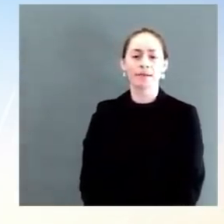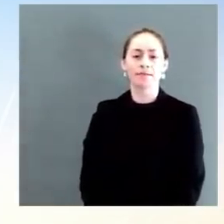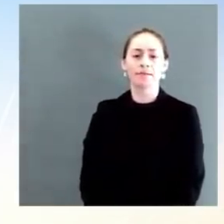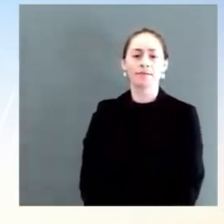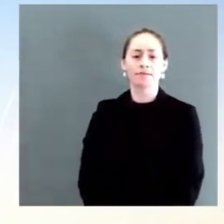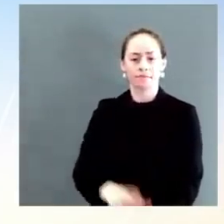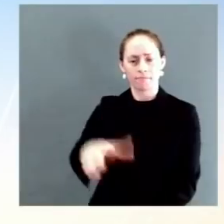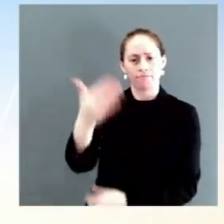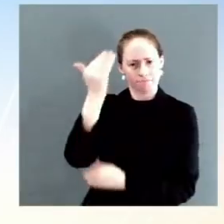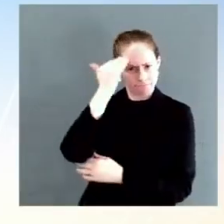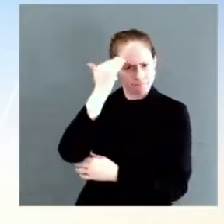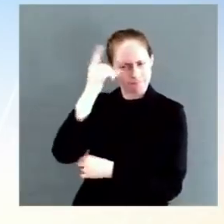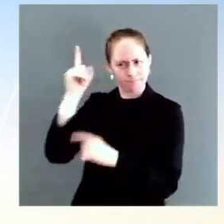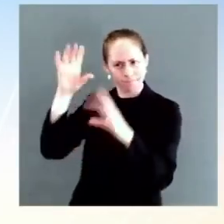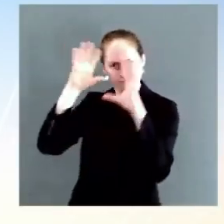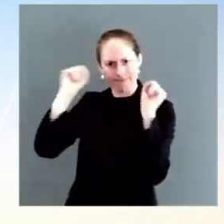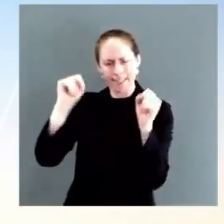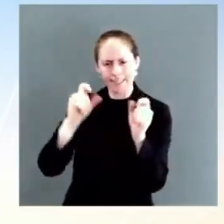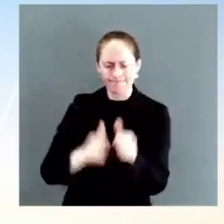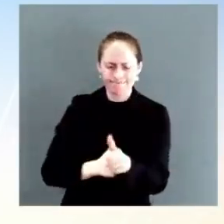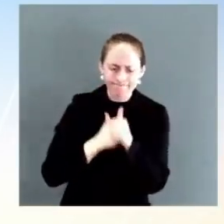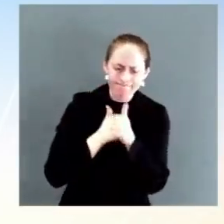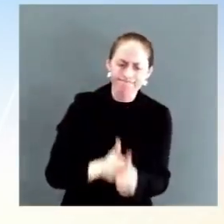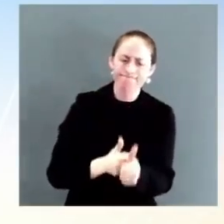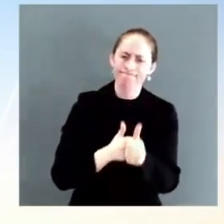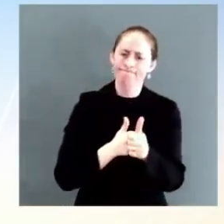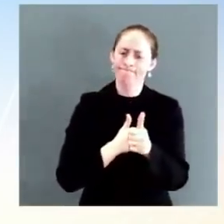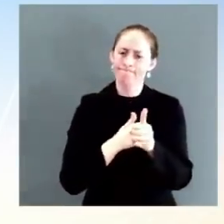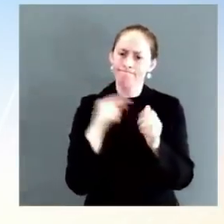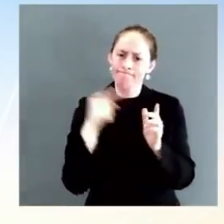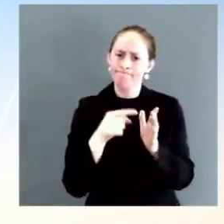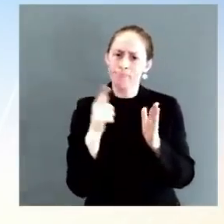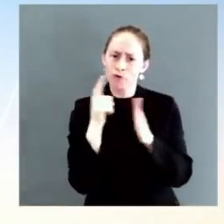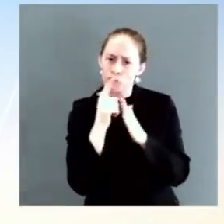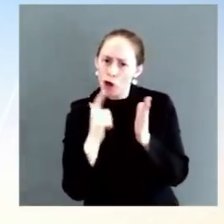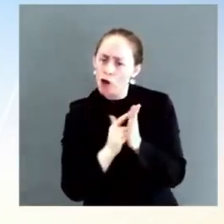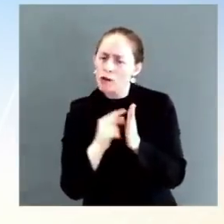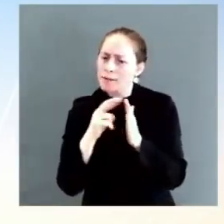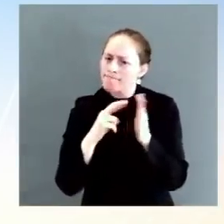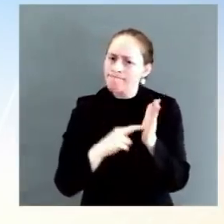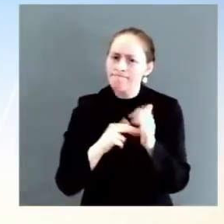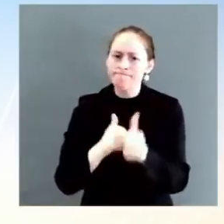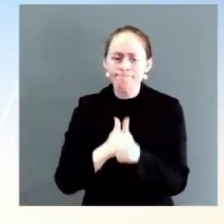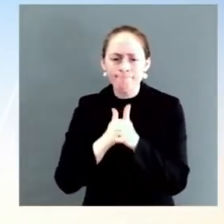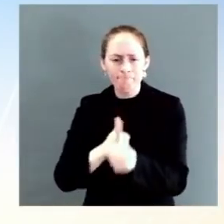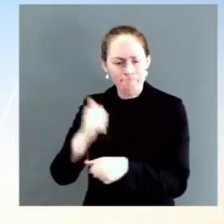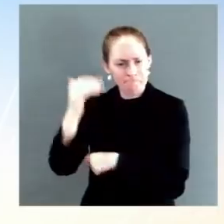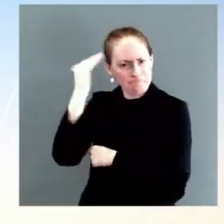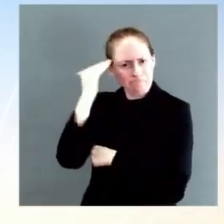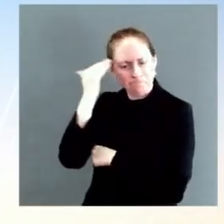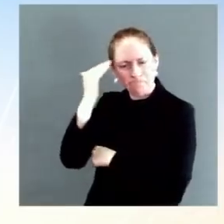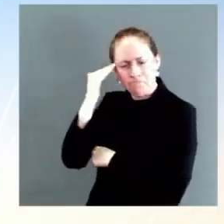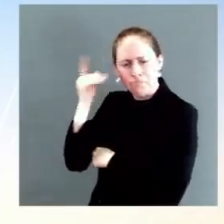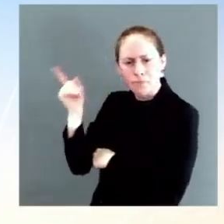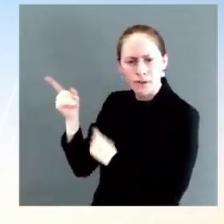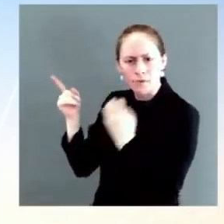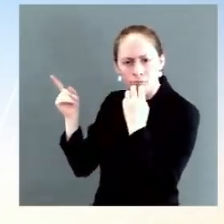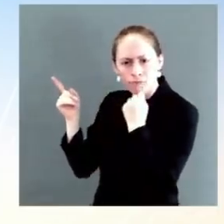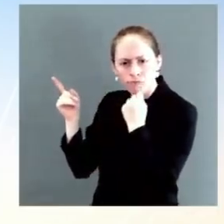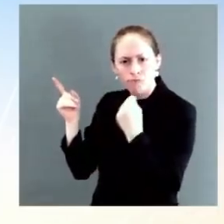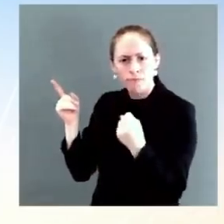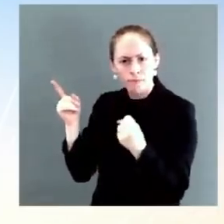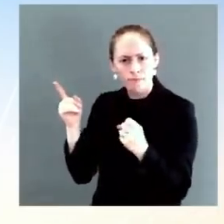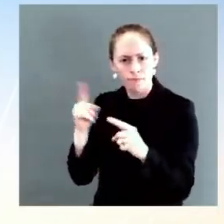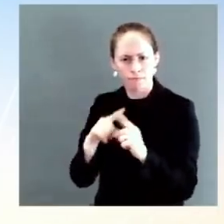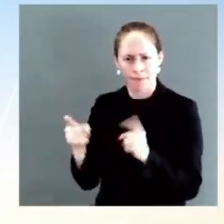for these vaccine mandates for workers now that federal courts are saying that they don't know if they're legal? Well, let's just